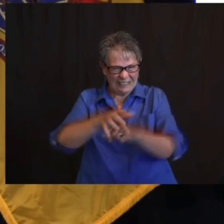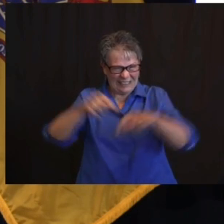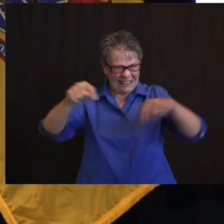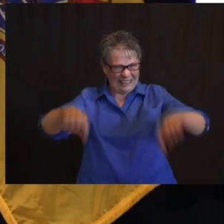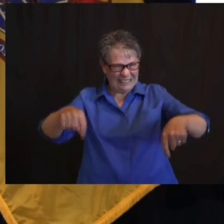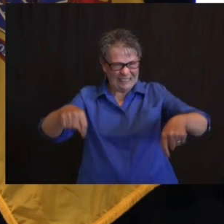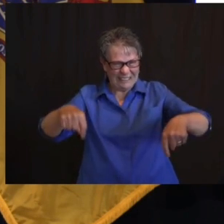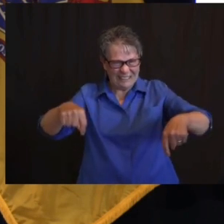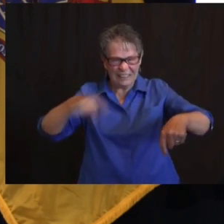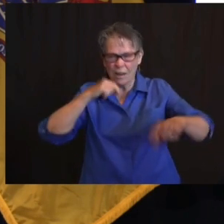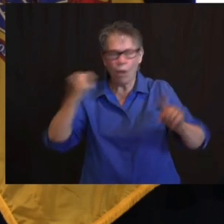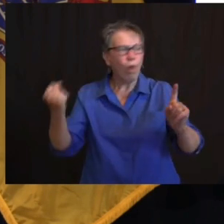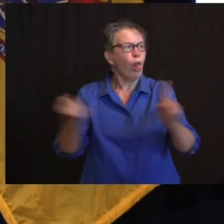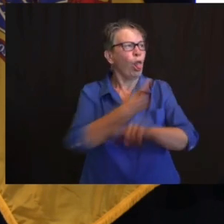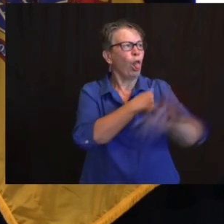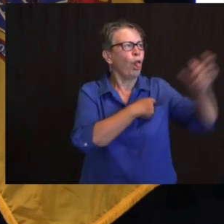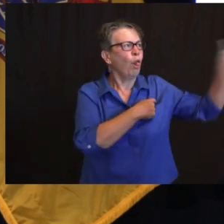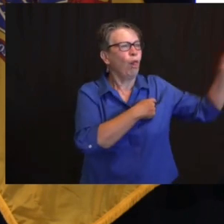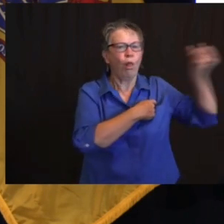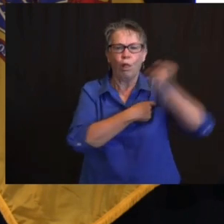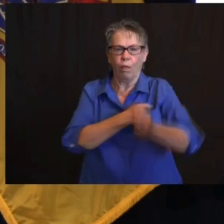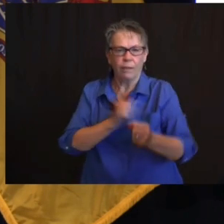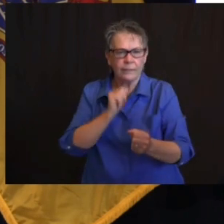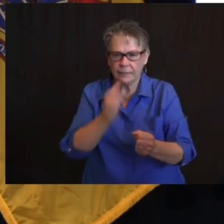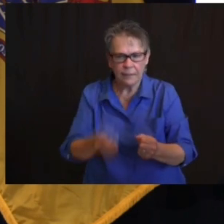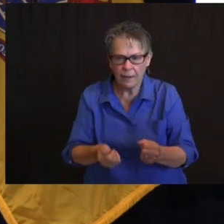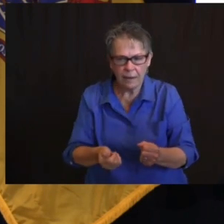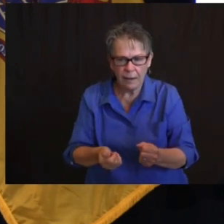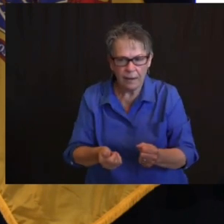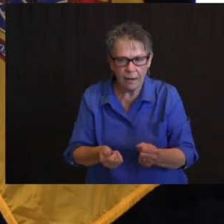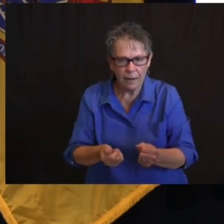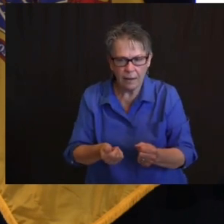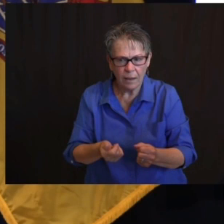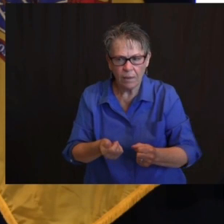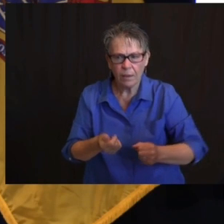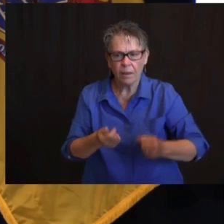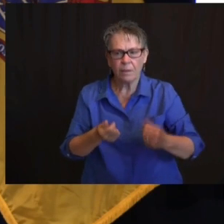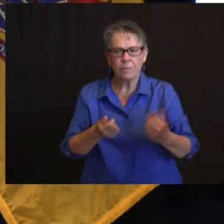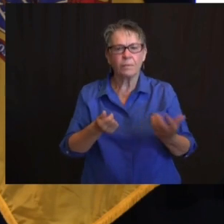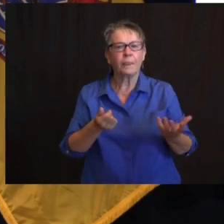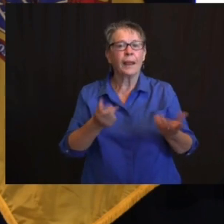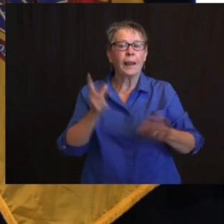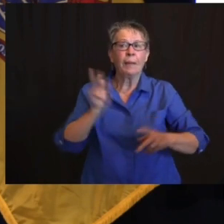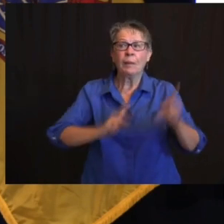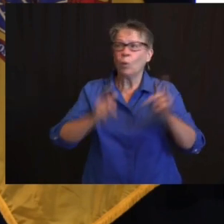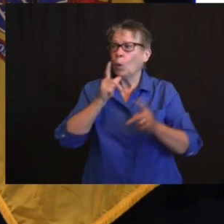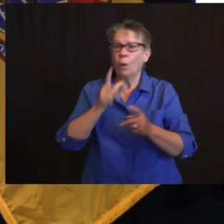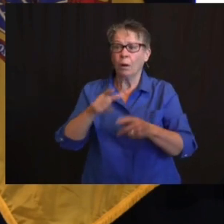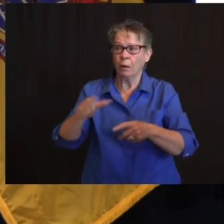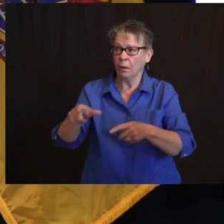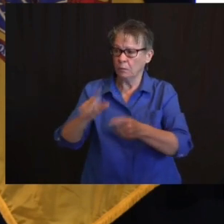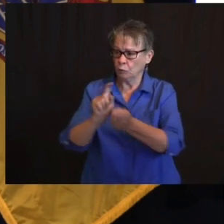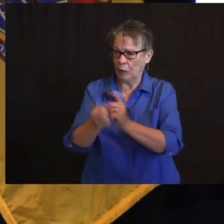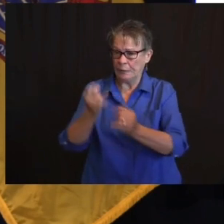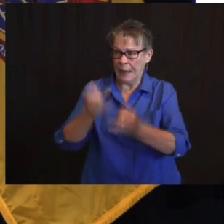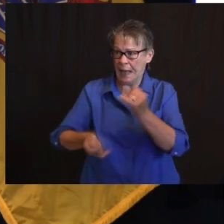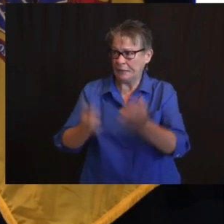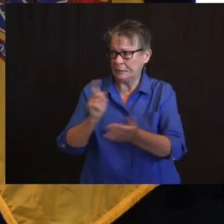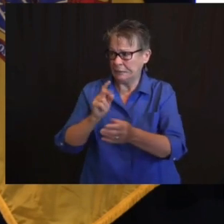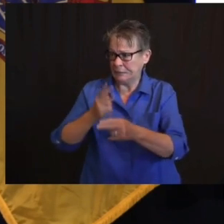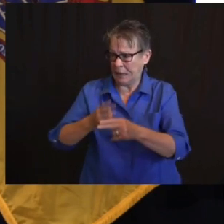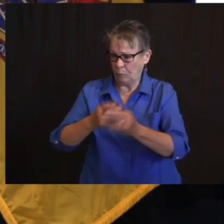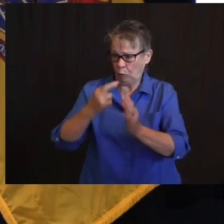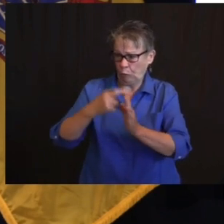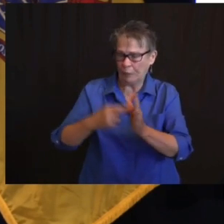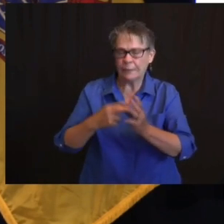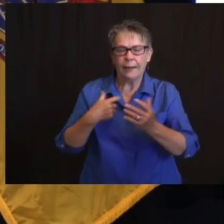names since last year, but that's something we can follow up with you on. Dan, will you help me follow up on both these? And listen, the